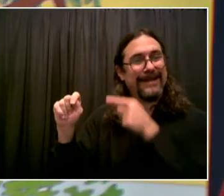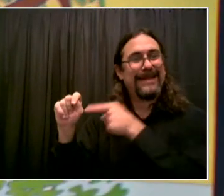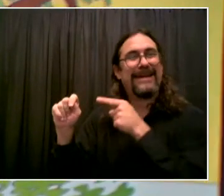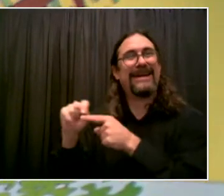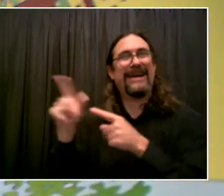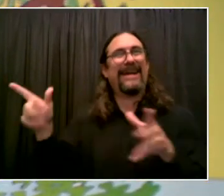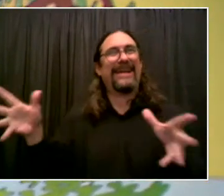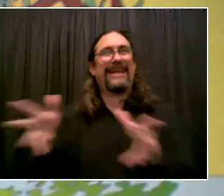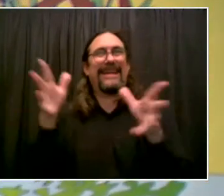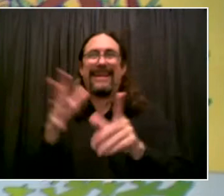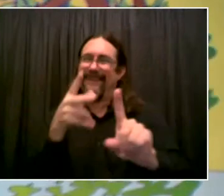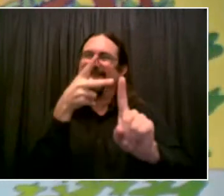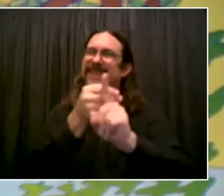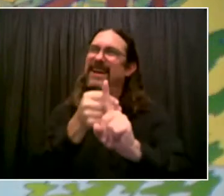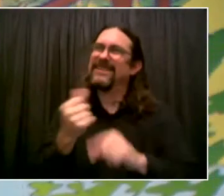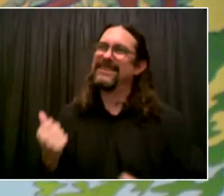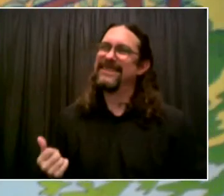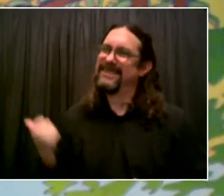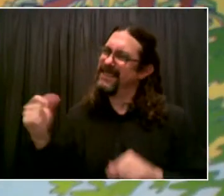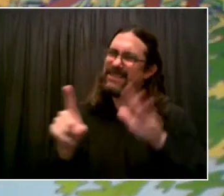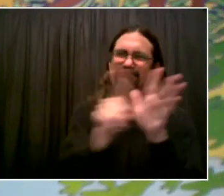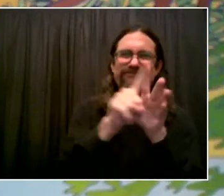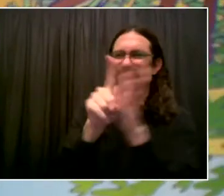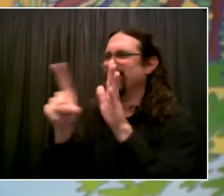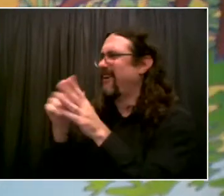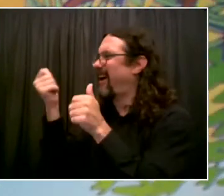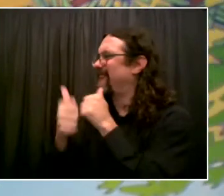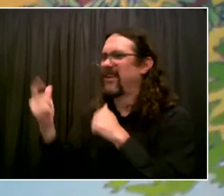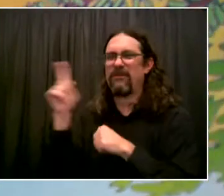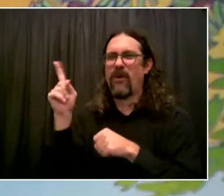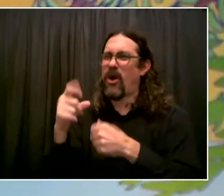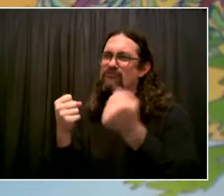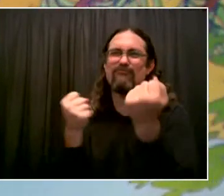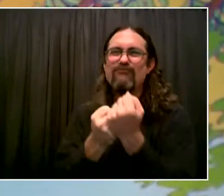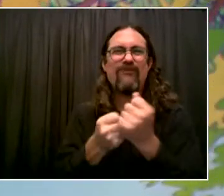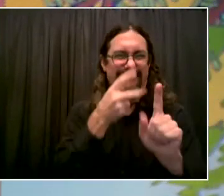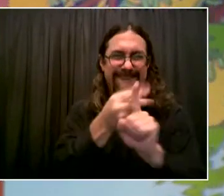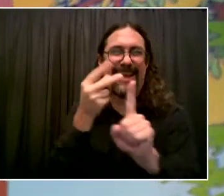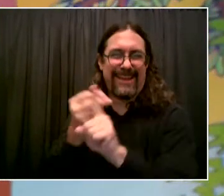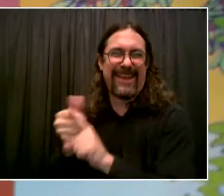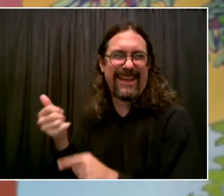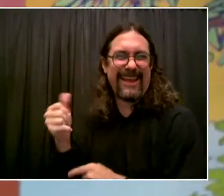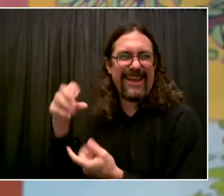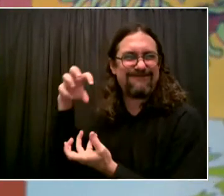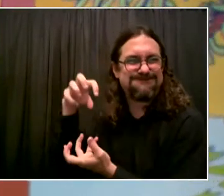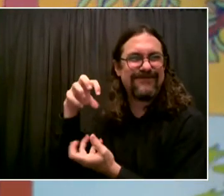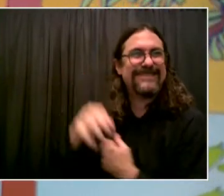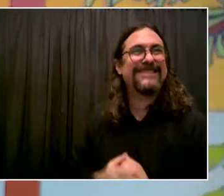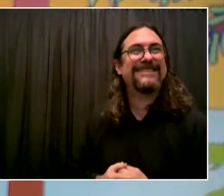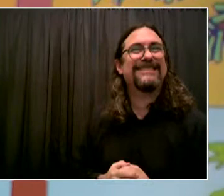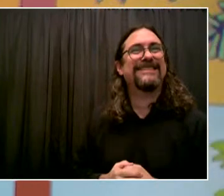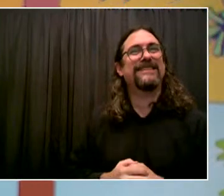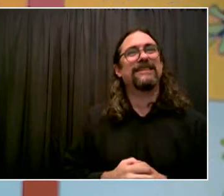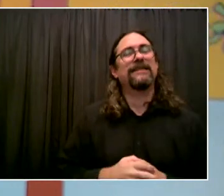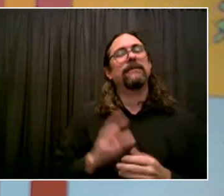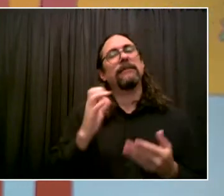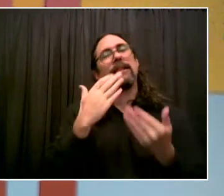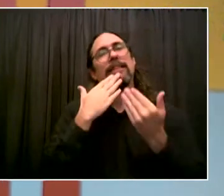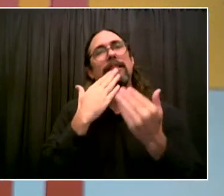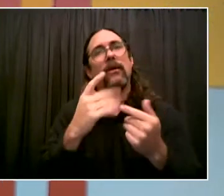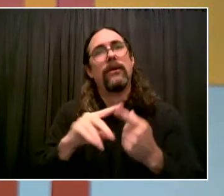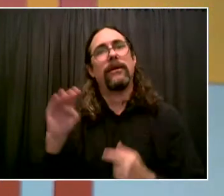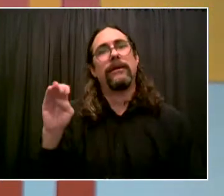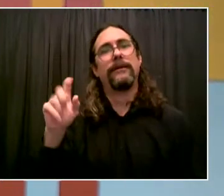So thank you to the Mets. Thank you to you, Borough President. We're going to have a great week together. A lot of food for sure. Looking forward to